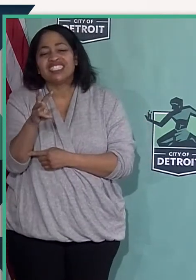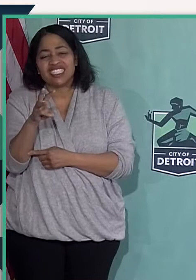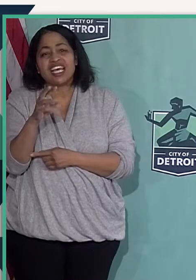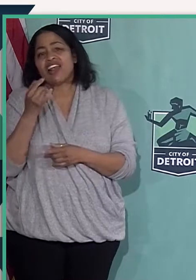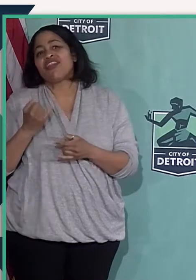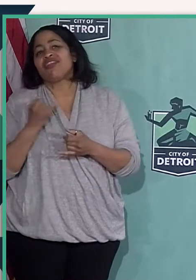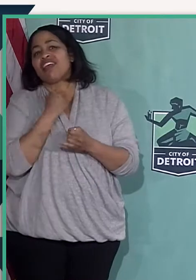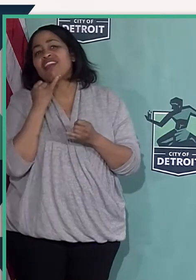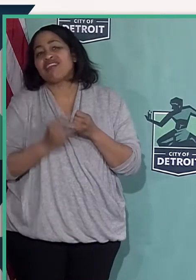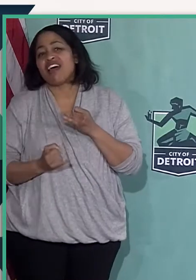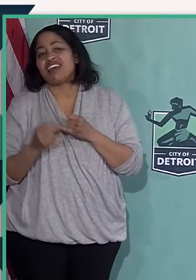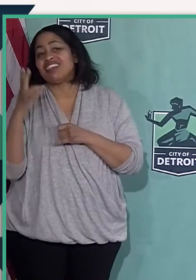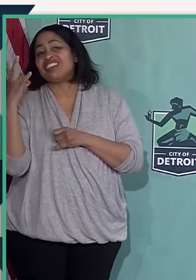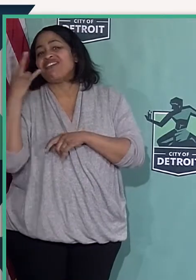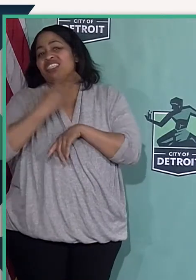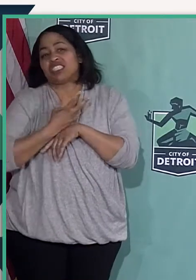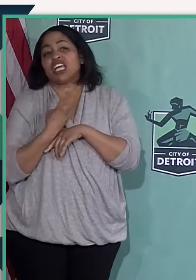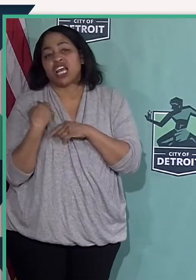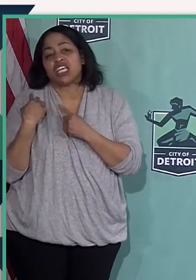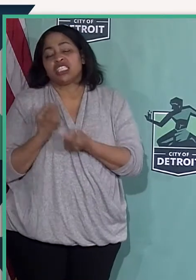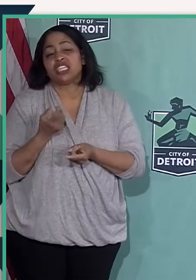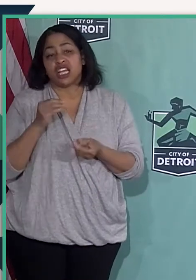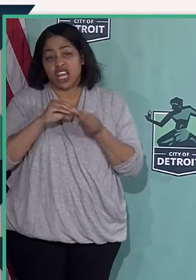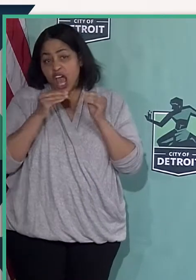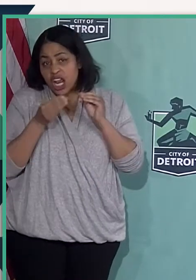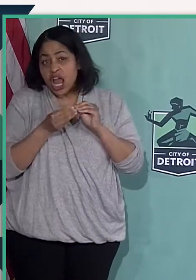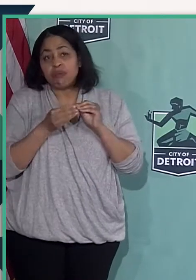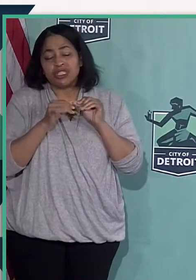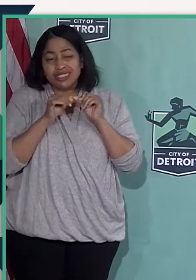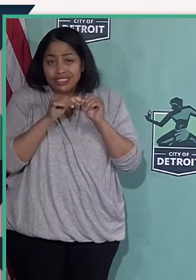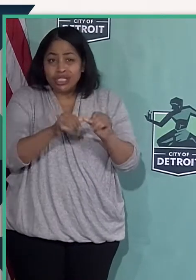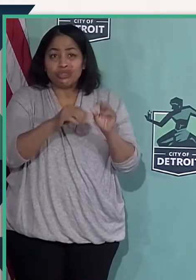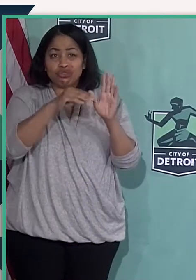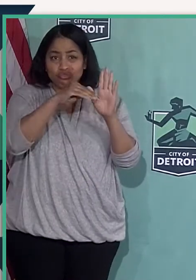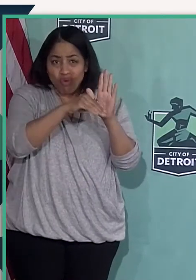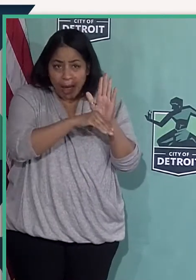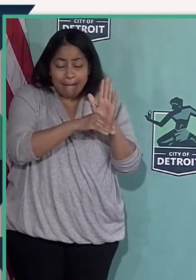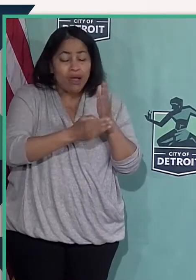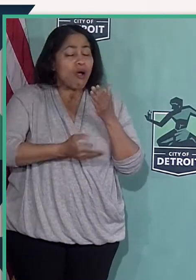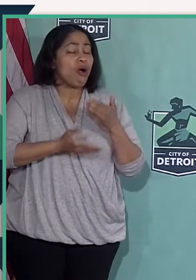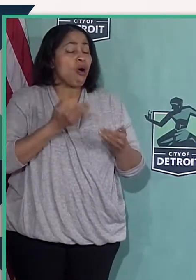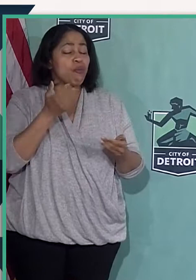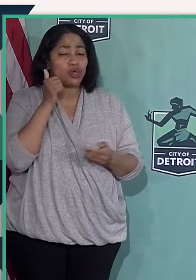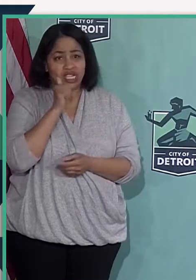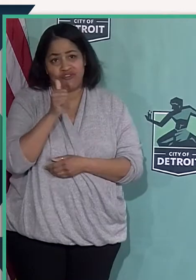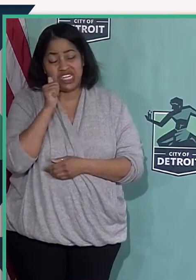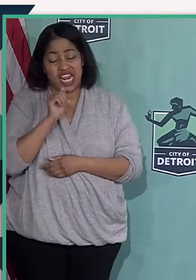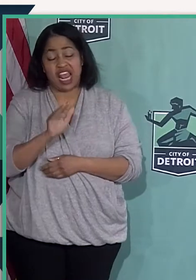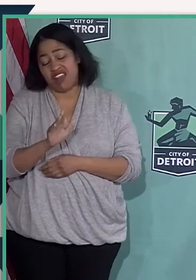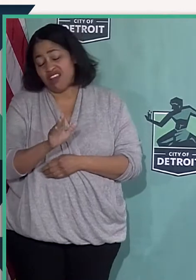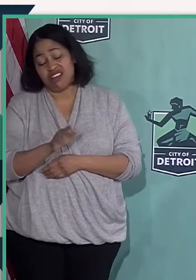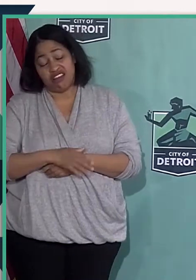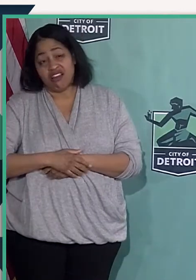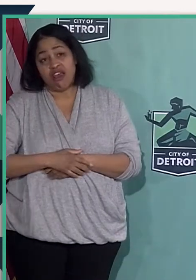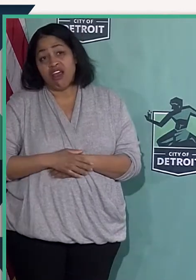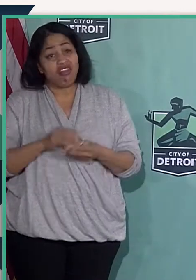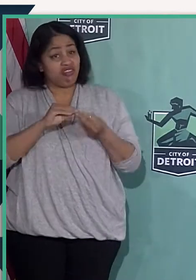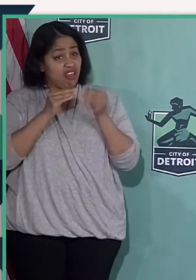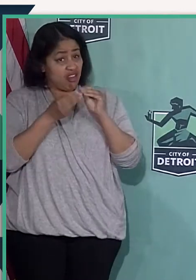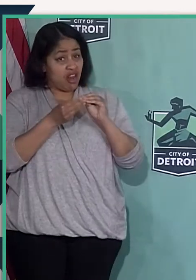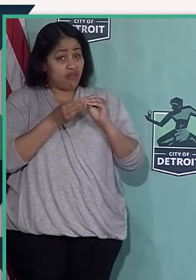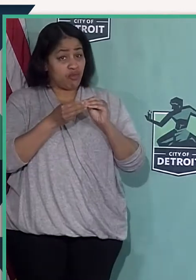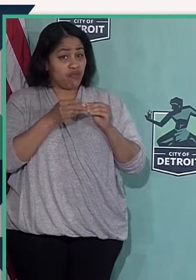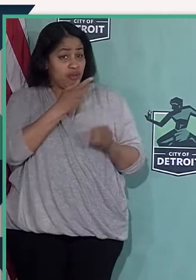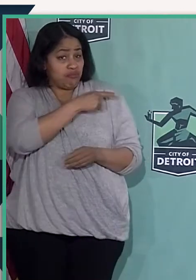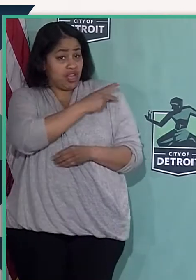the last 7 days. And the numbers continue to drop almost by the day. The number of patients on vents